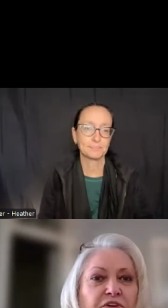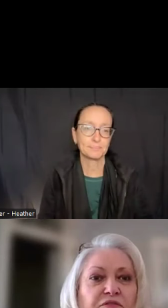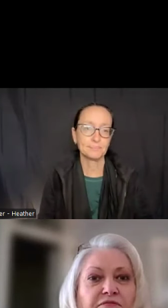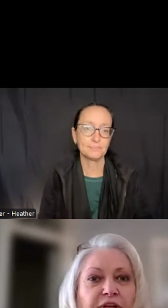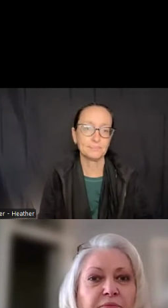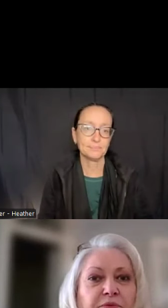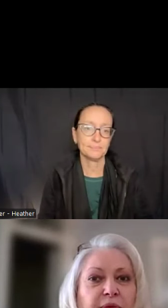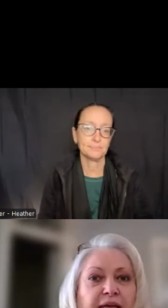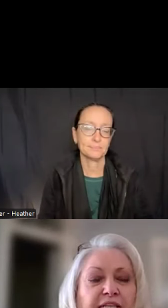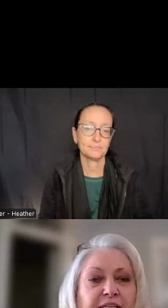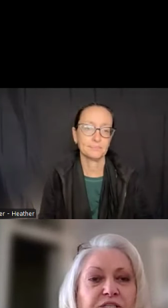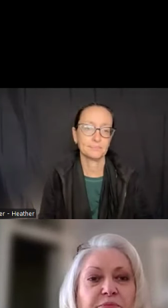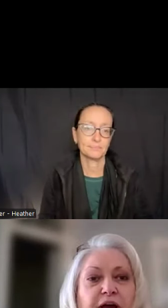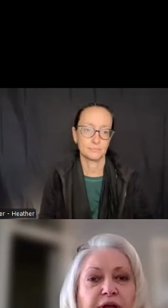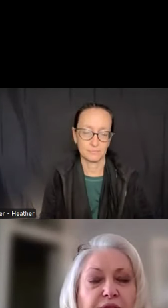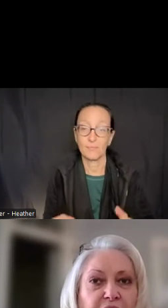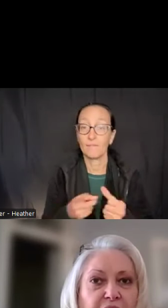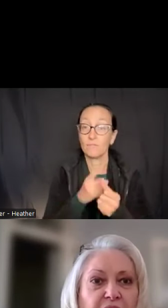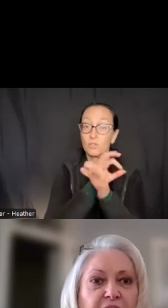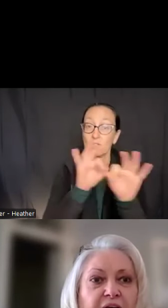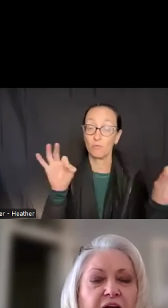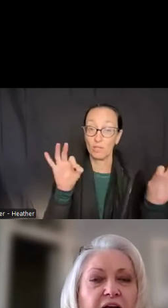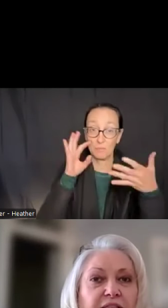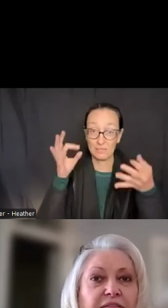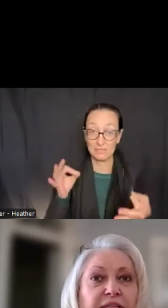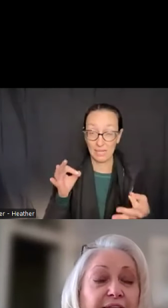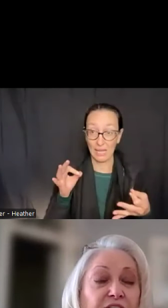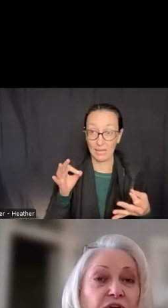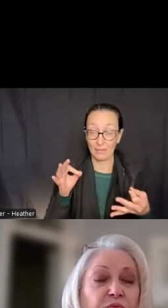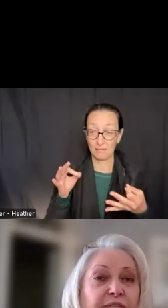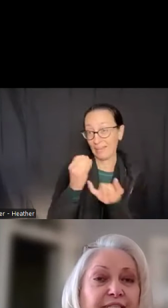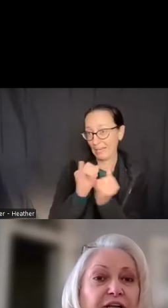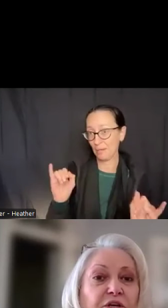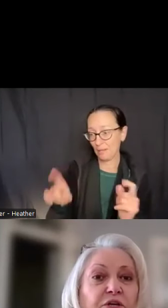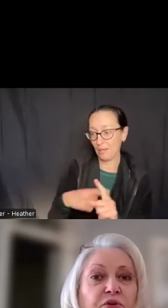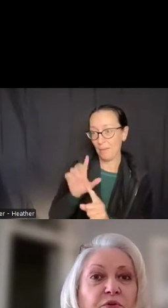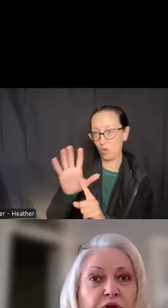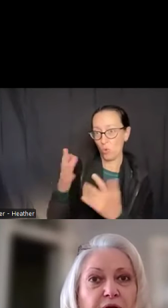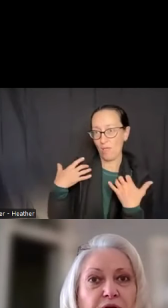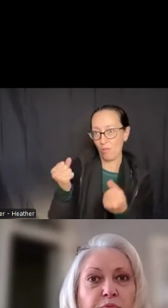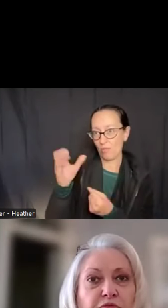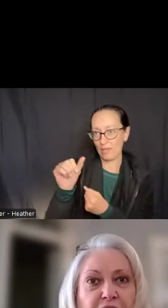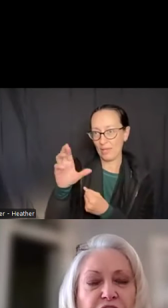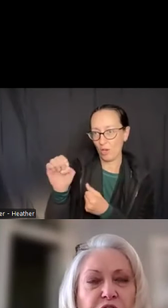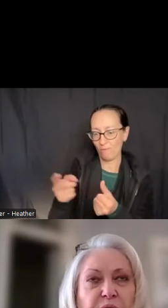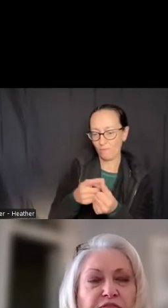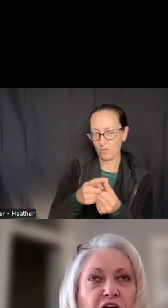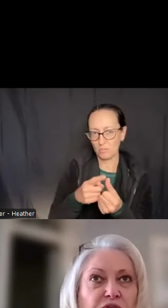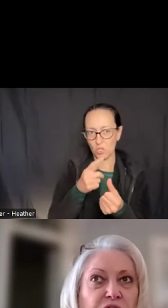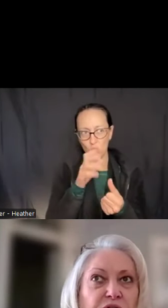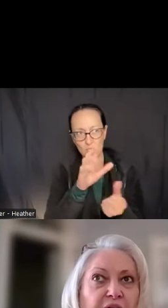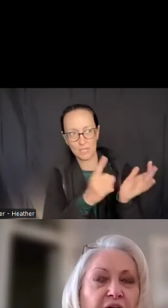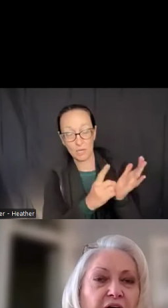So first of all, freedom to make decisions about your health care. And that starts with deciding who's going to be your medical provider. Do you